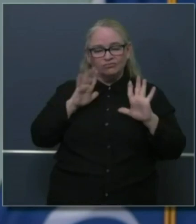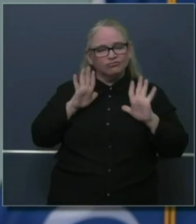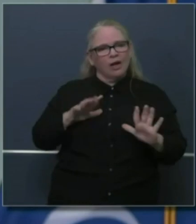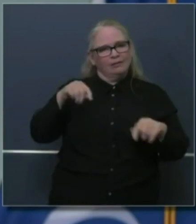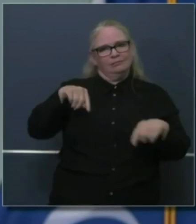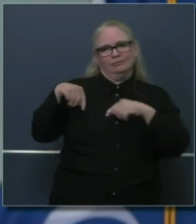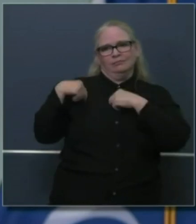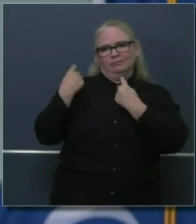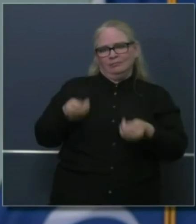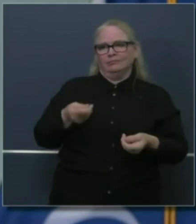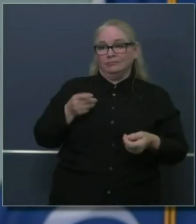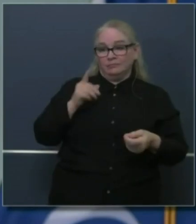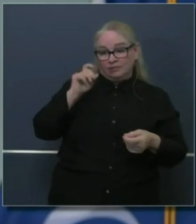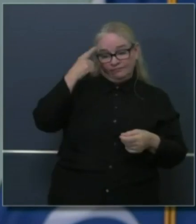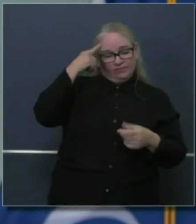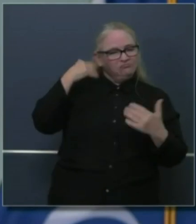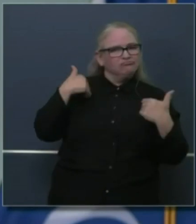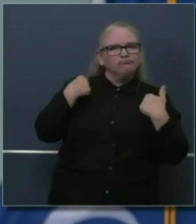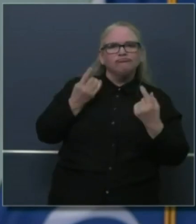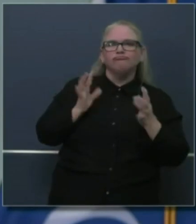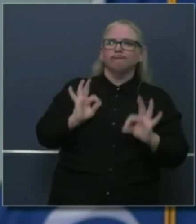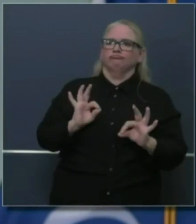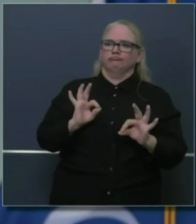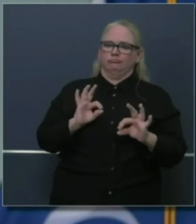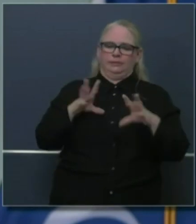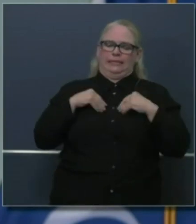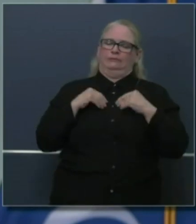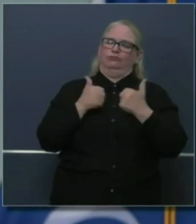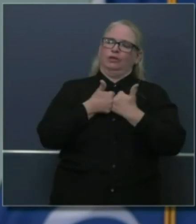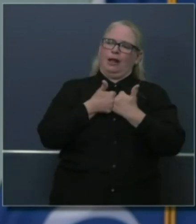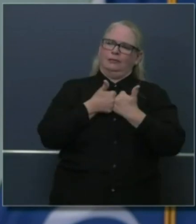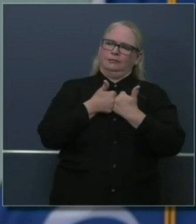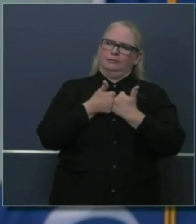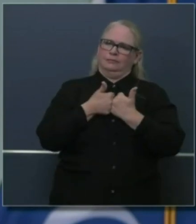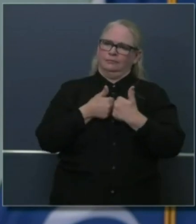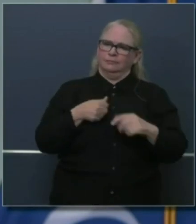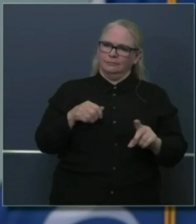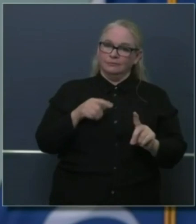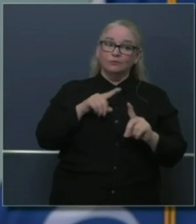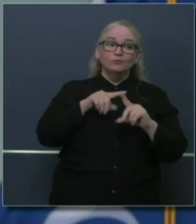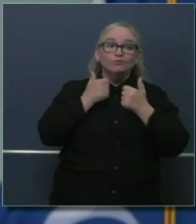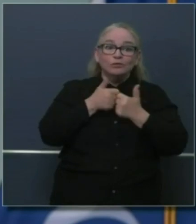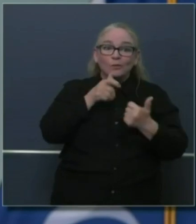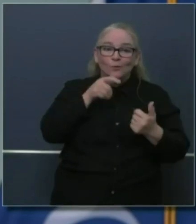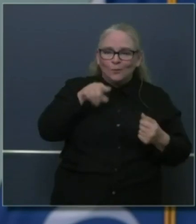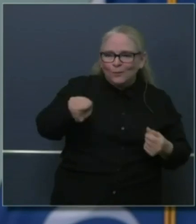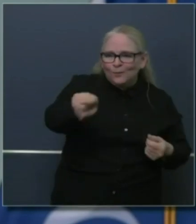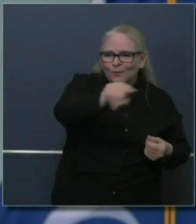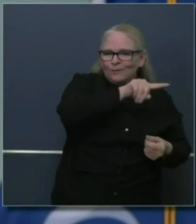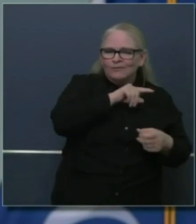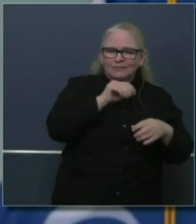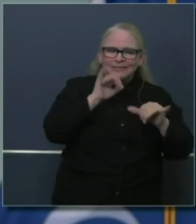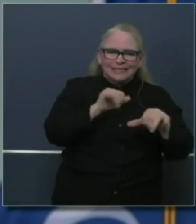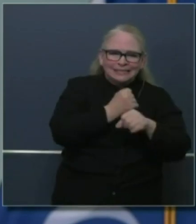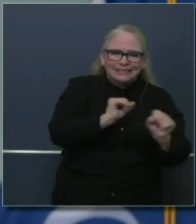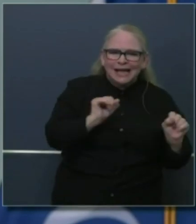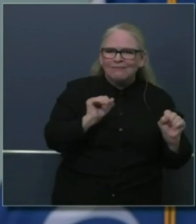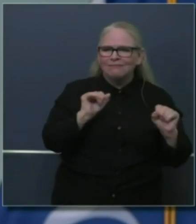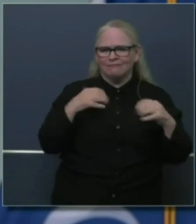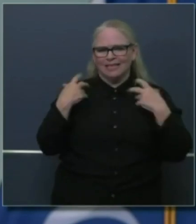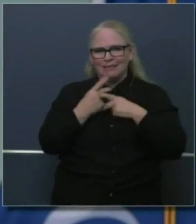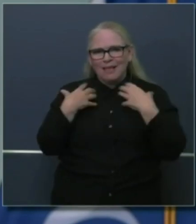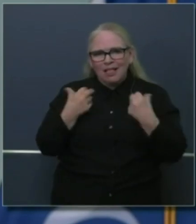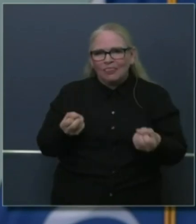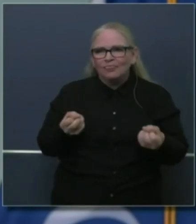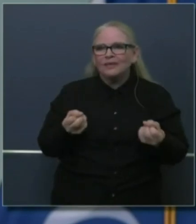are meeting this moment in historic ways to protect you and to keep you safe and healthy, not only in our hospital system, but in